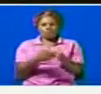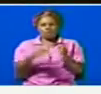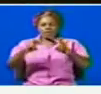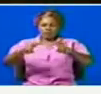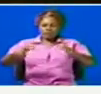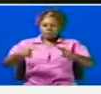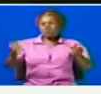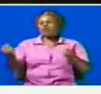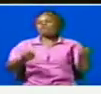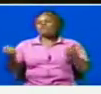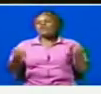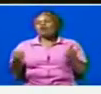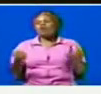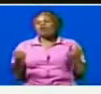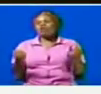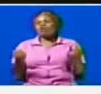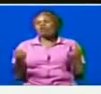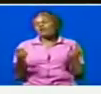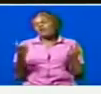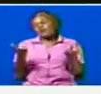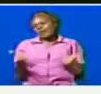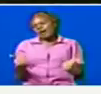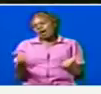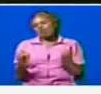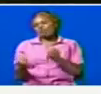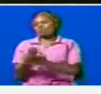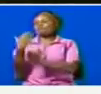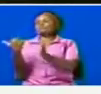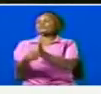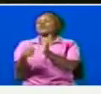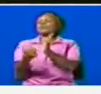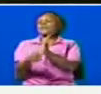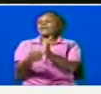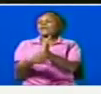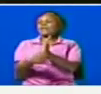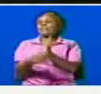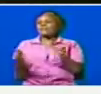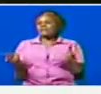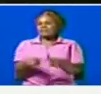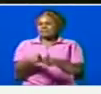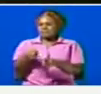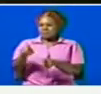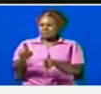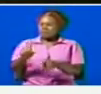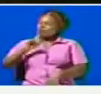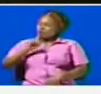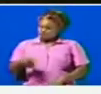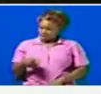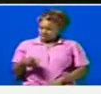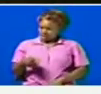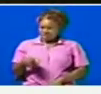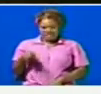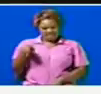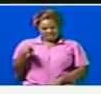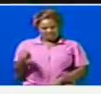of vehicles is what perhaps has been leading to that confrontation. So in as much as them being given direction, that